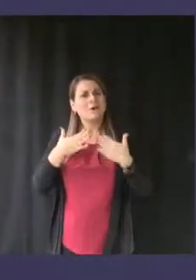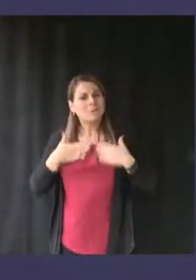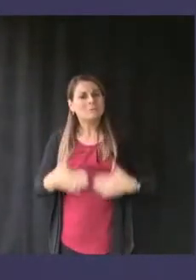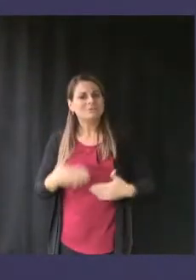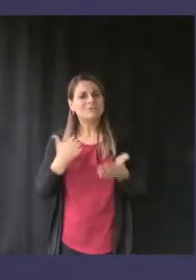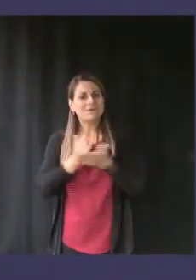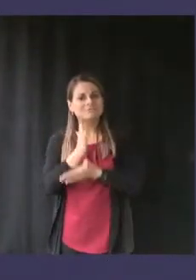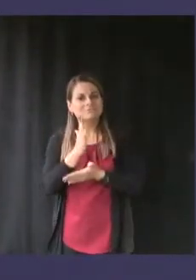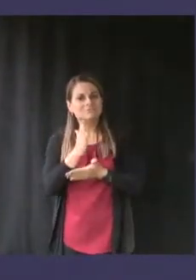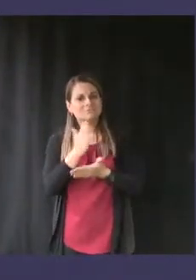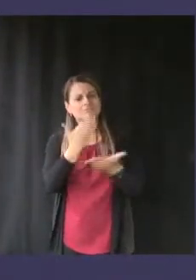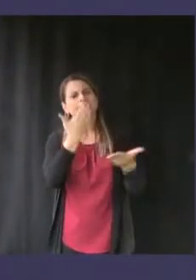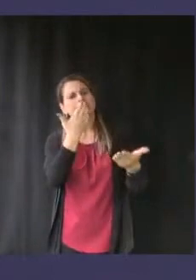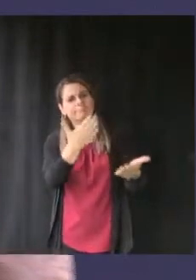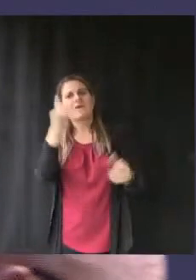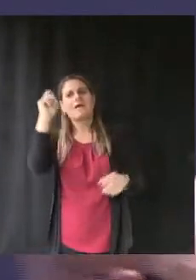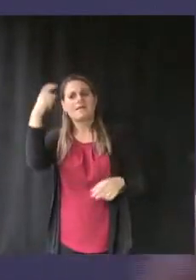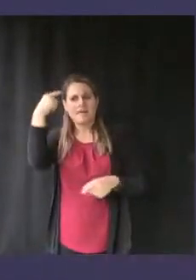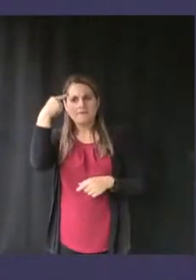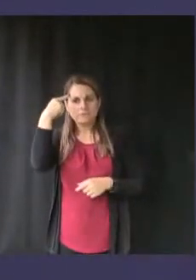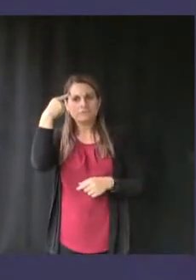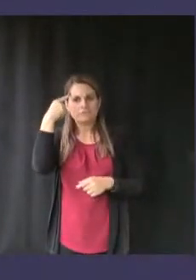Ned Lamont.